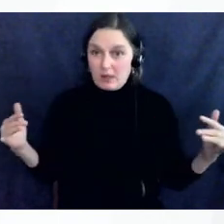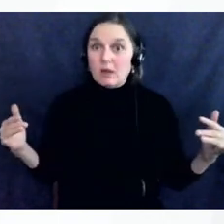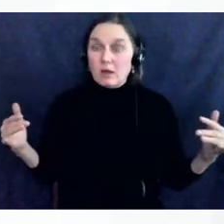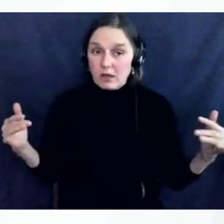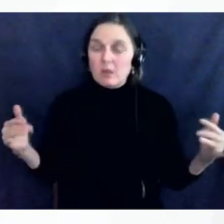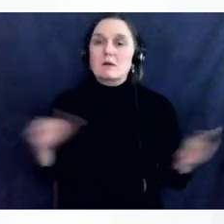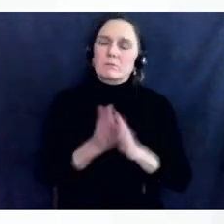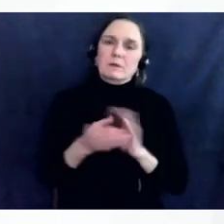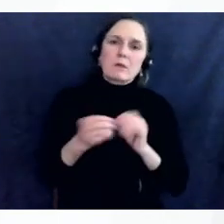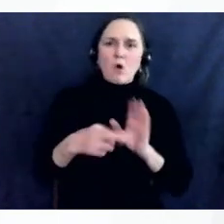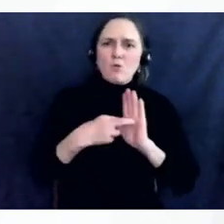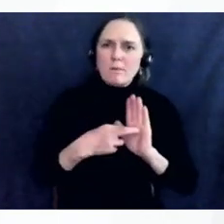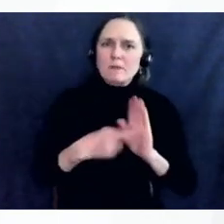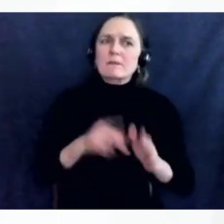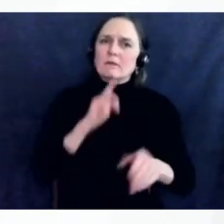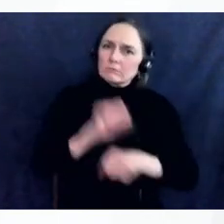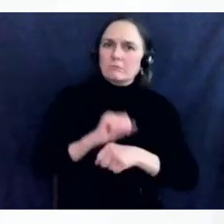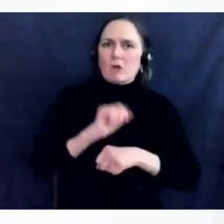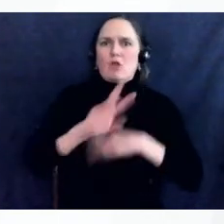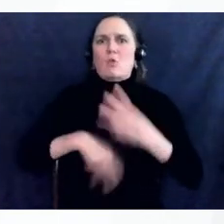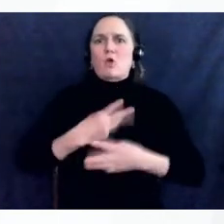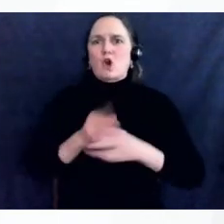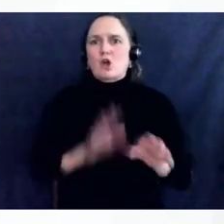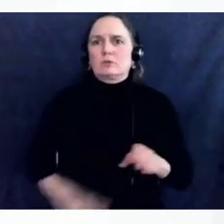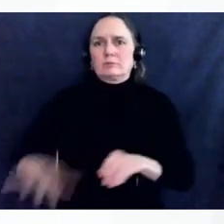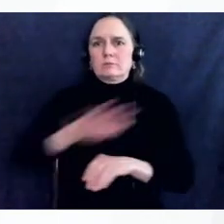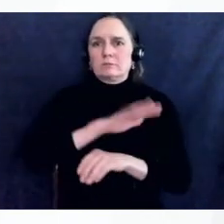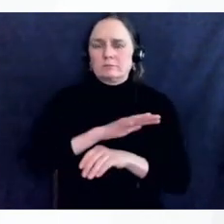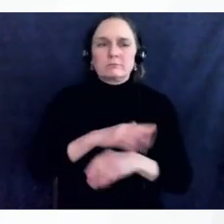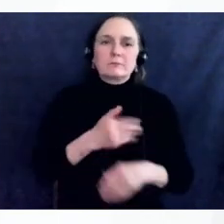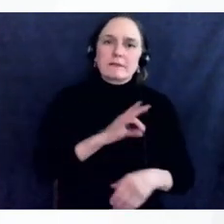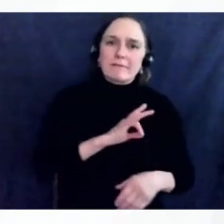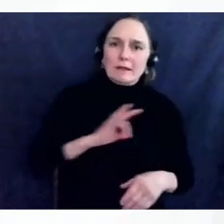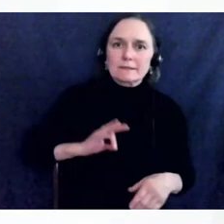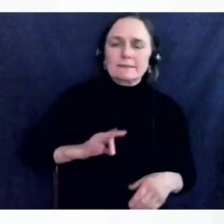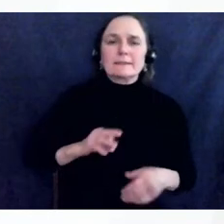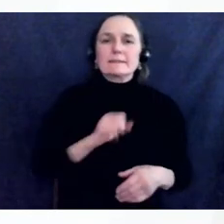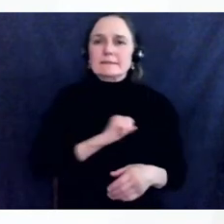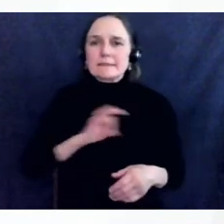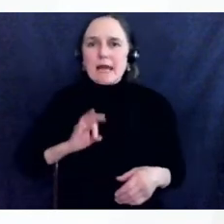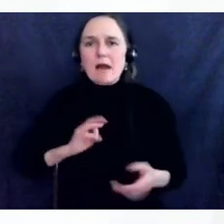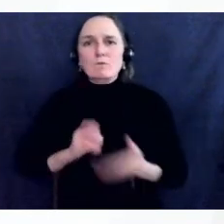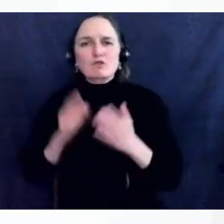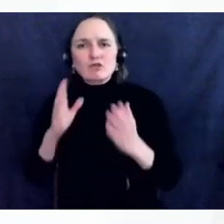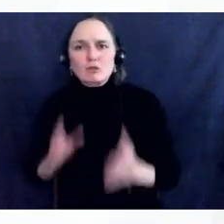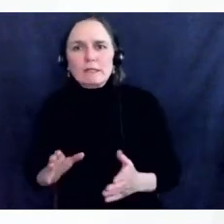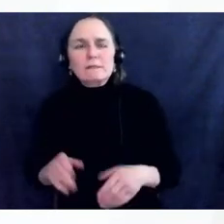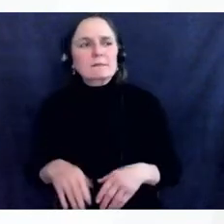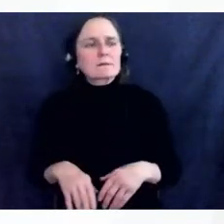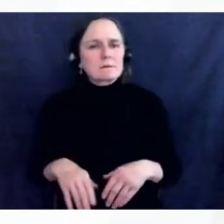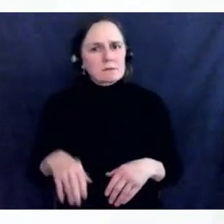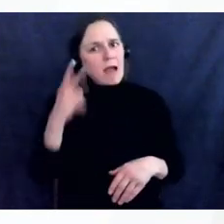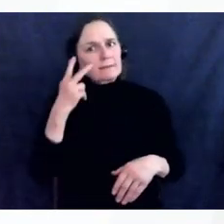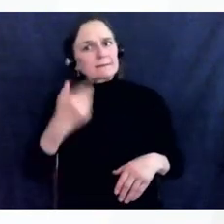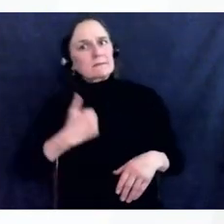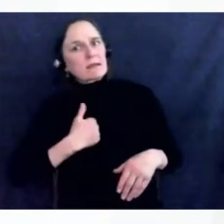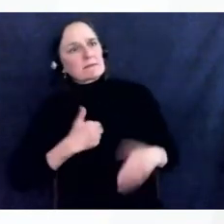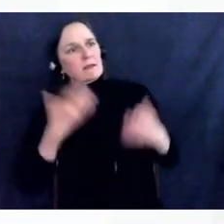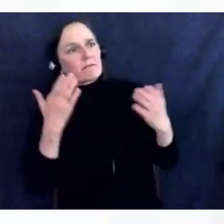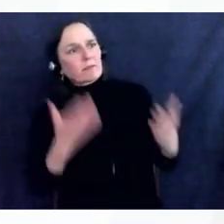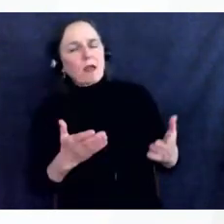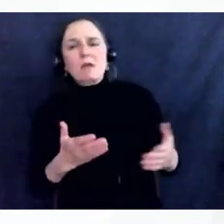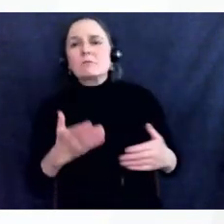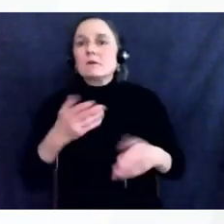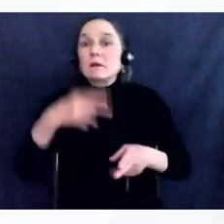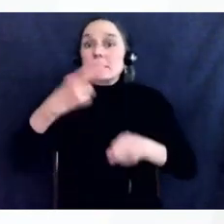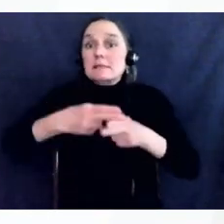art across the campus, the names on the streets and buildings and statues, they